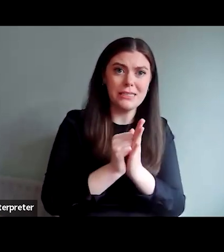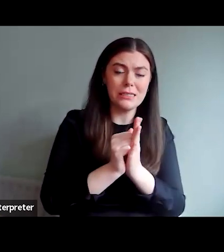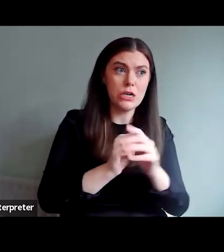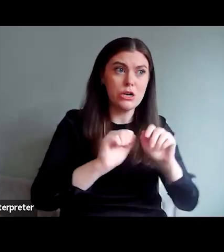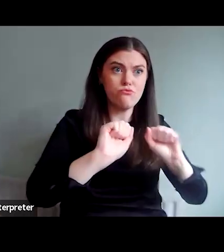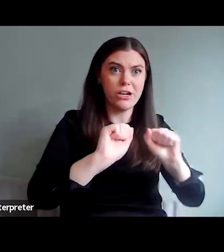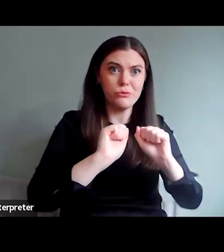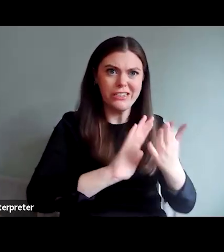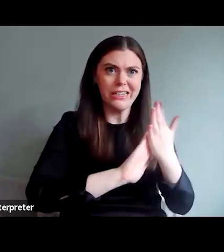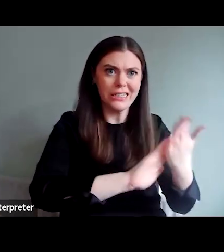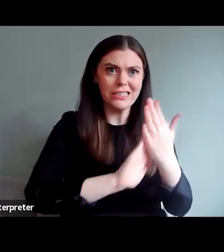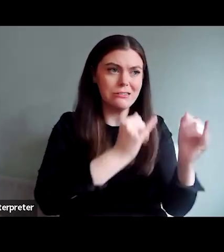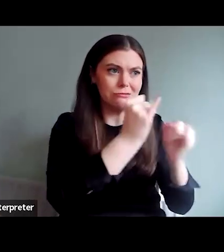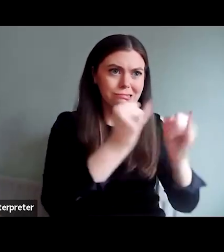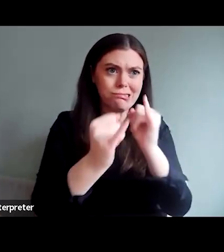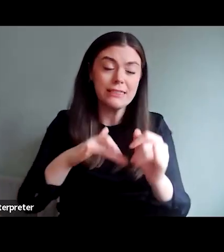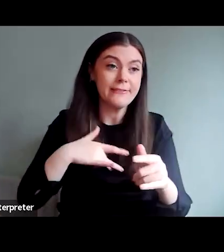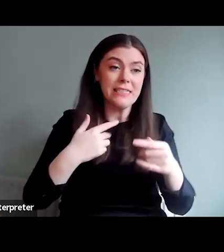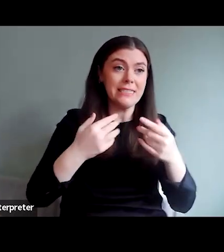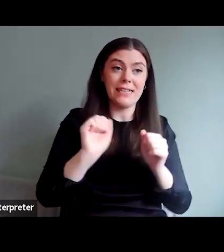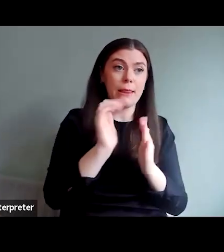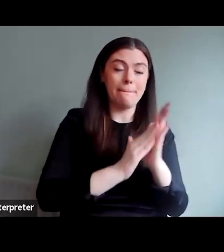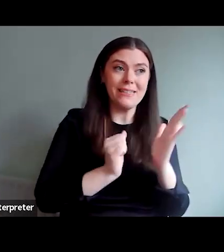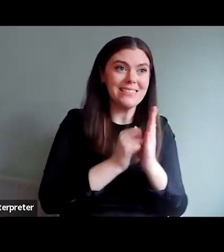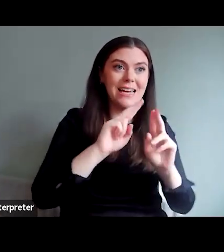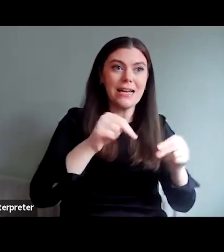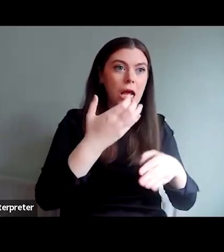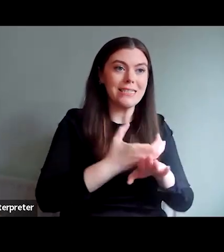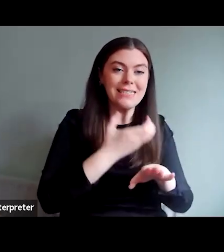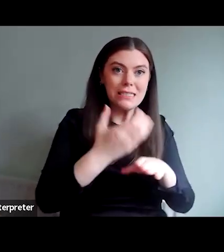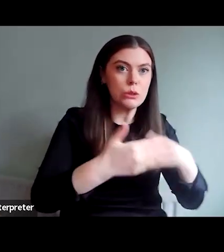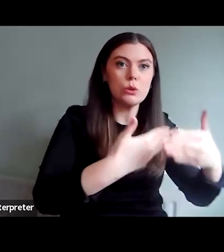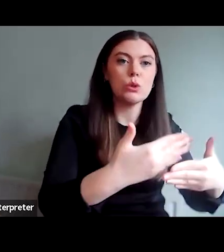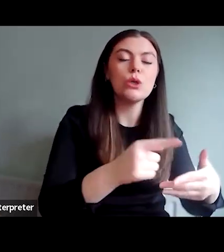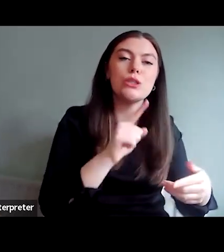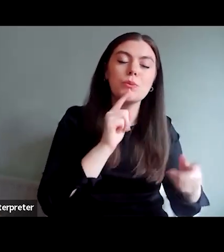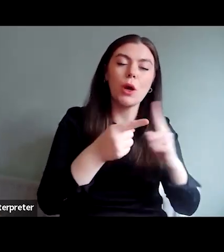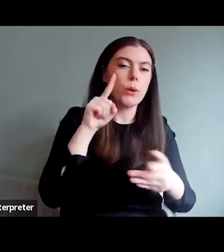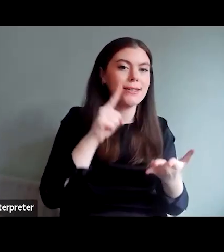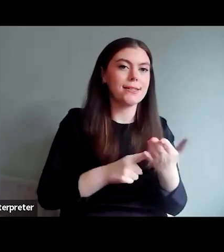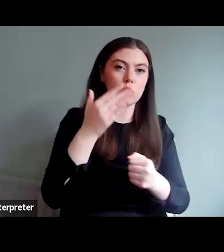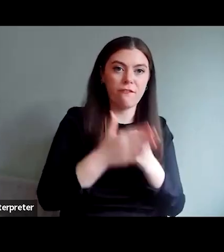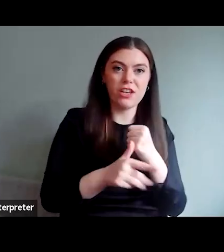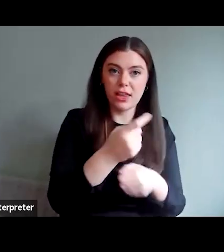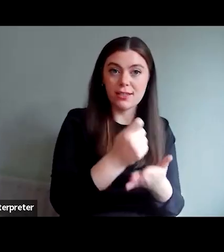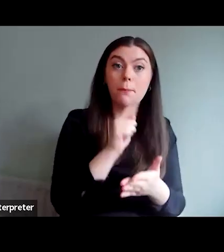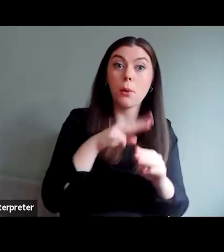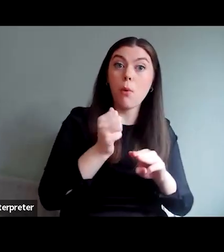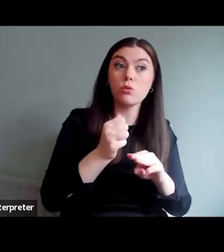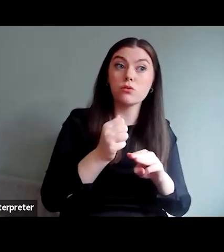weren't asking people to end the boycott, obviously, but it was punctuated in that sense. But as I say, most have kept it